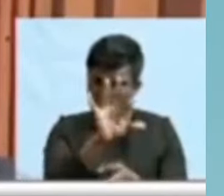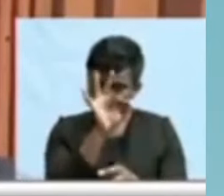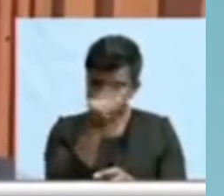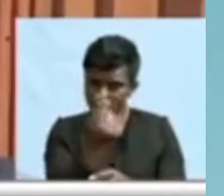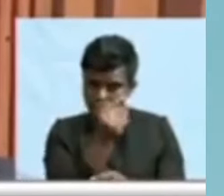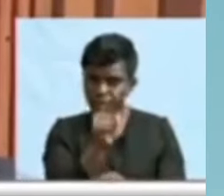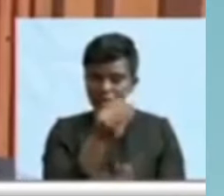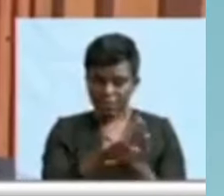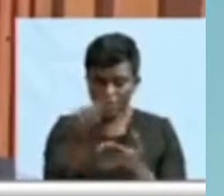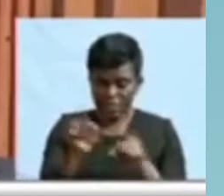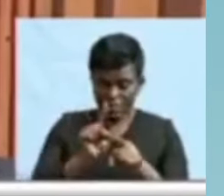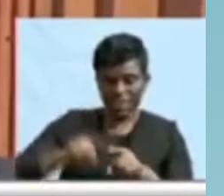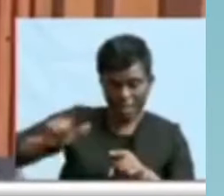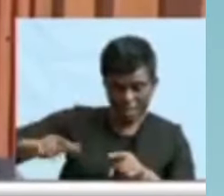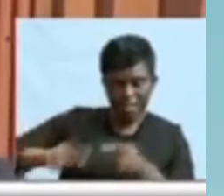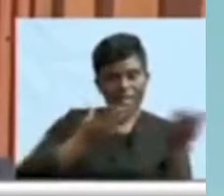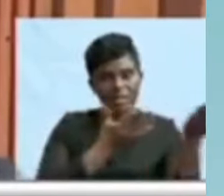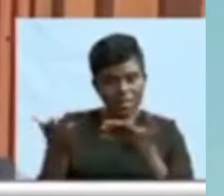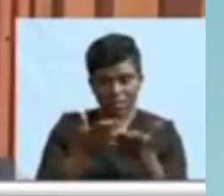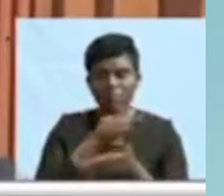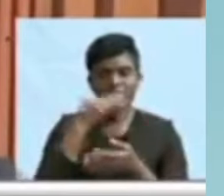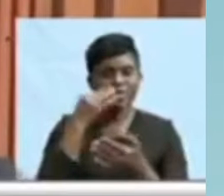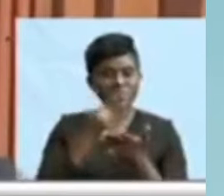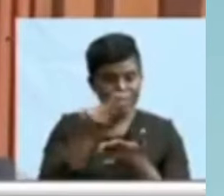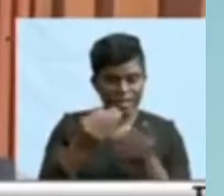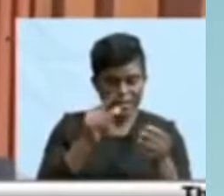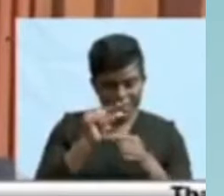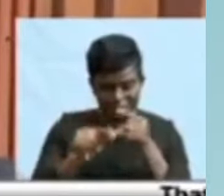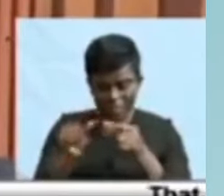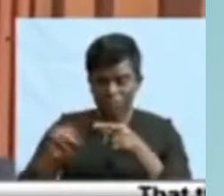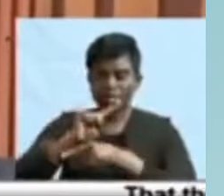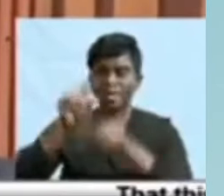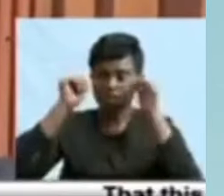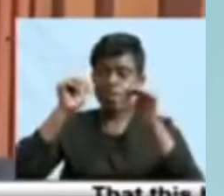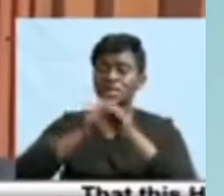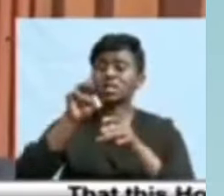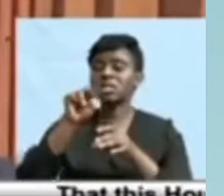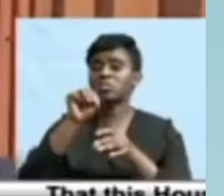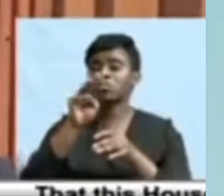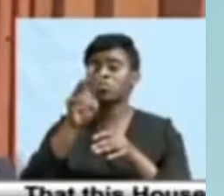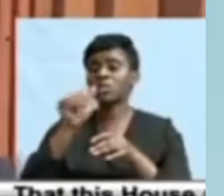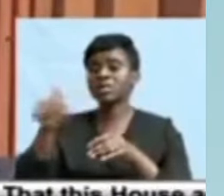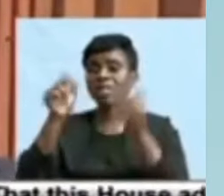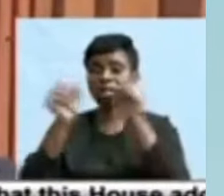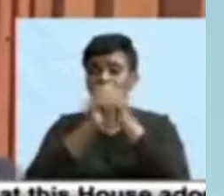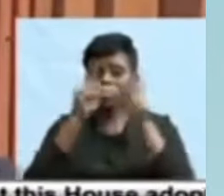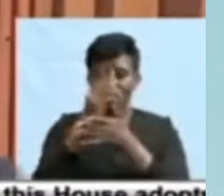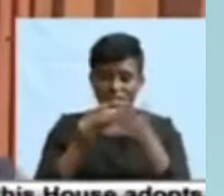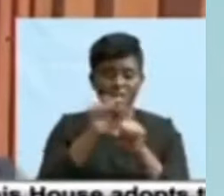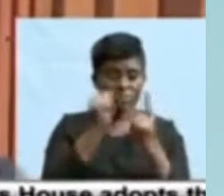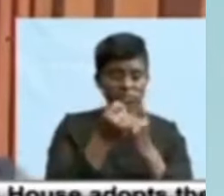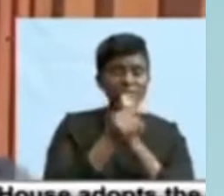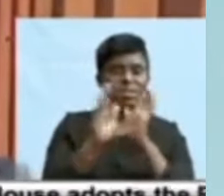fertilizer, delayed delivery of farming inputs. Today, the president in Mumbwa was shocked that certain